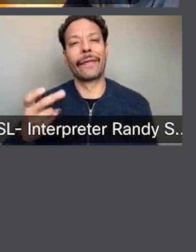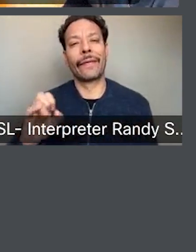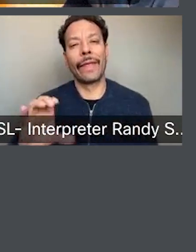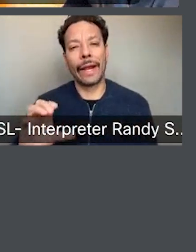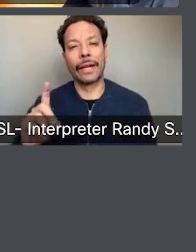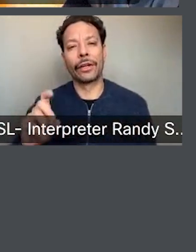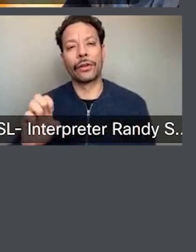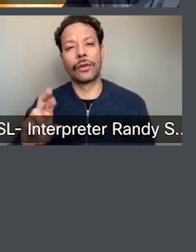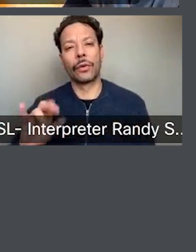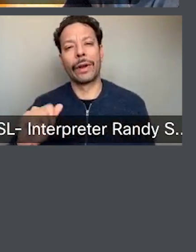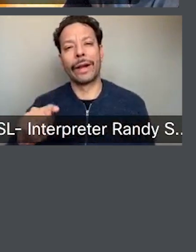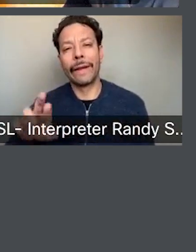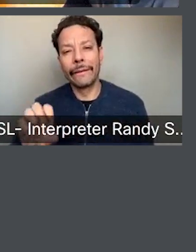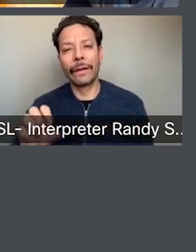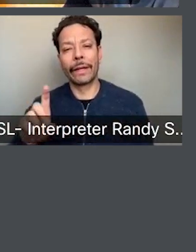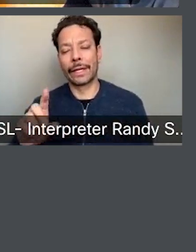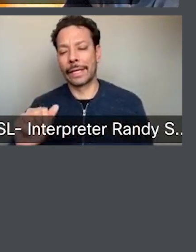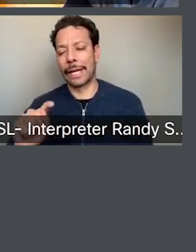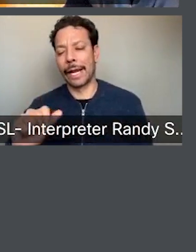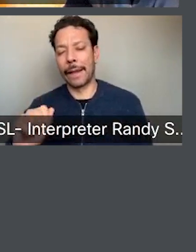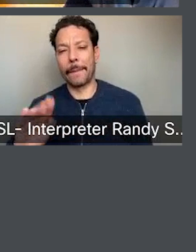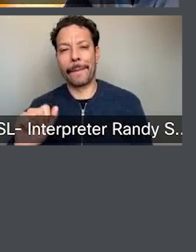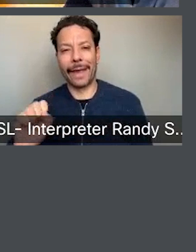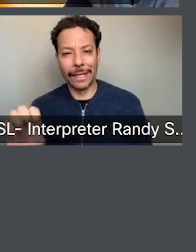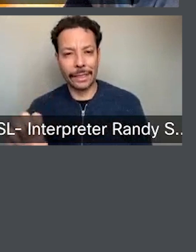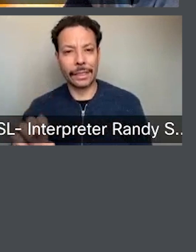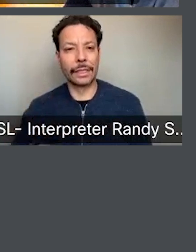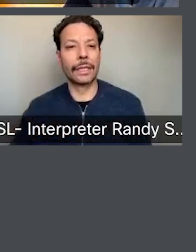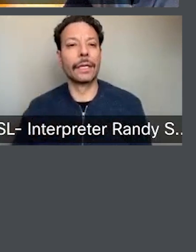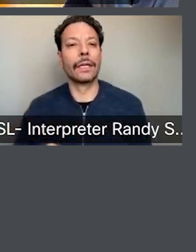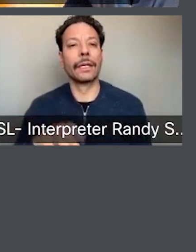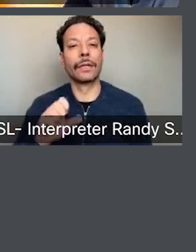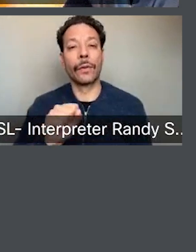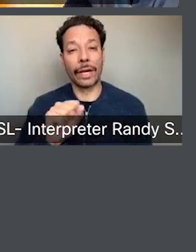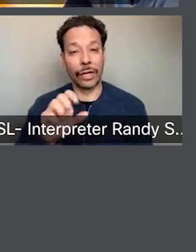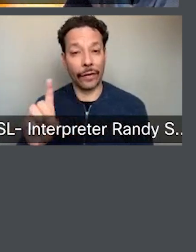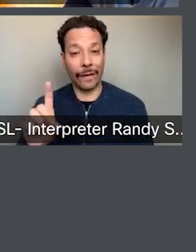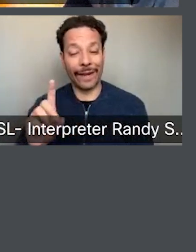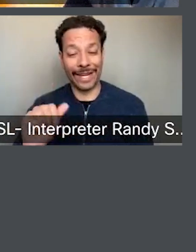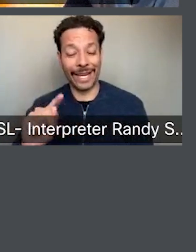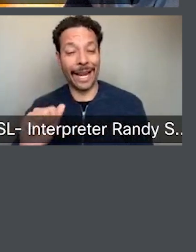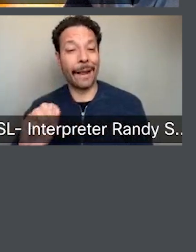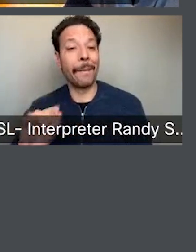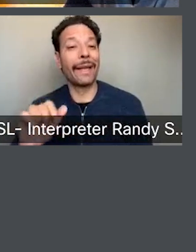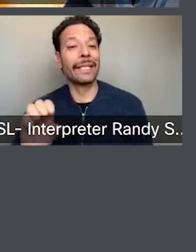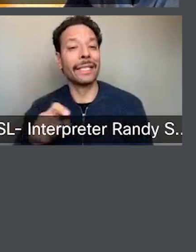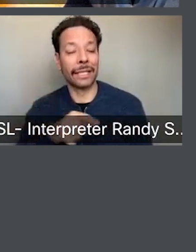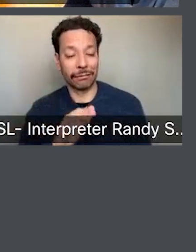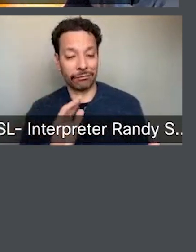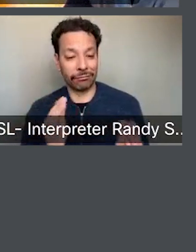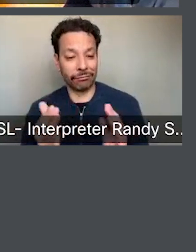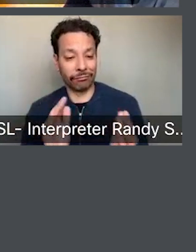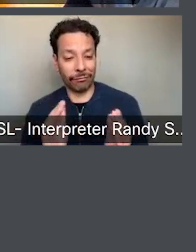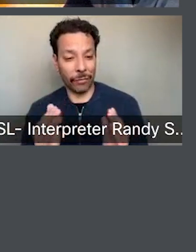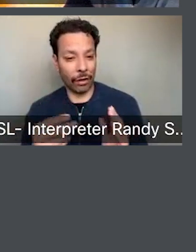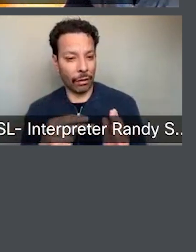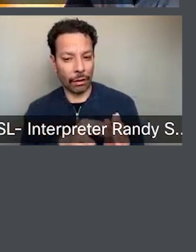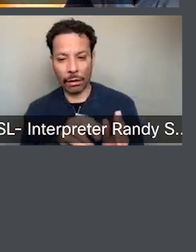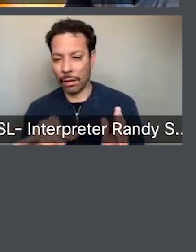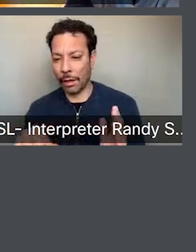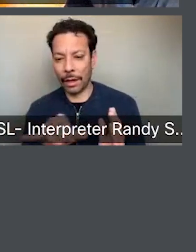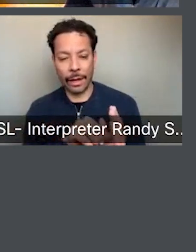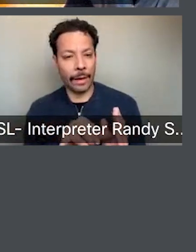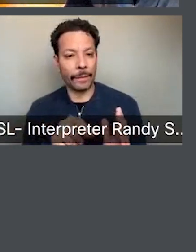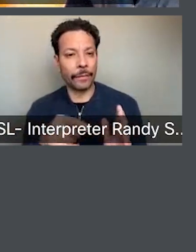database. The synthetic derivative database is a mirror image of the